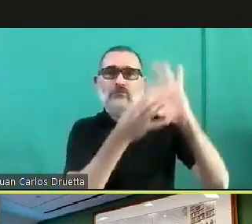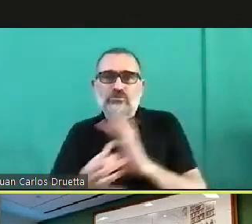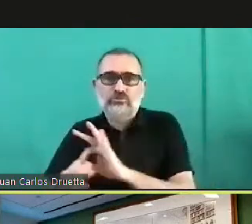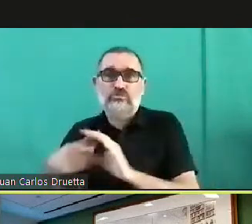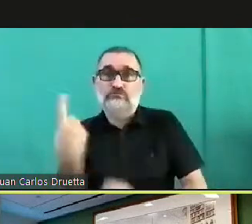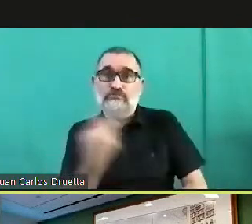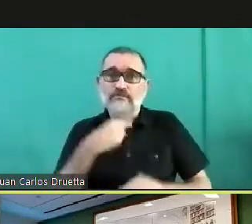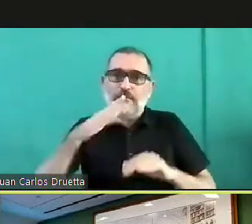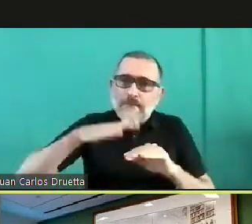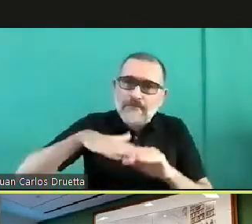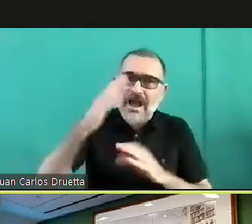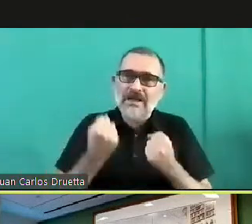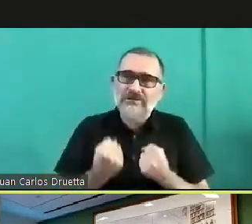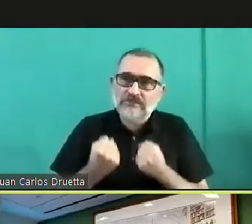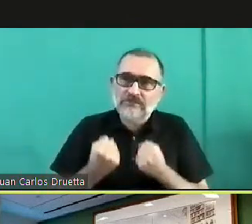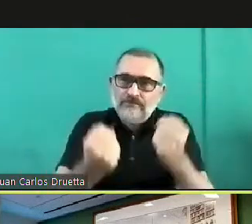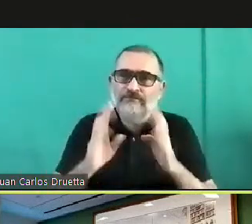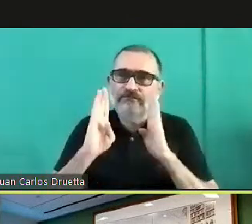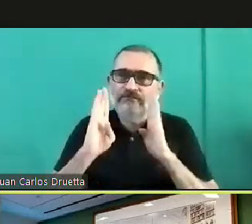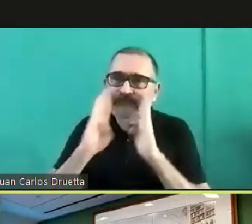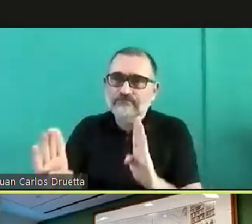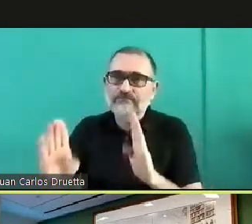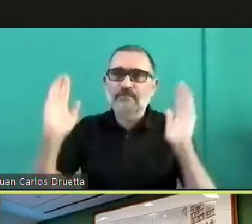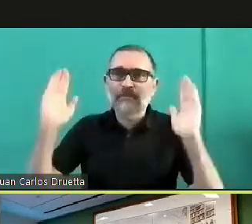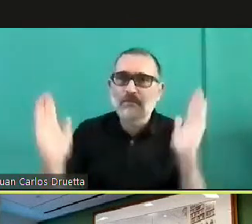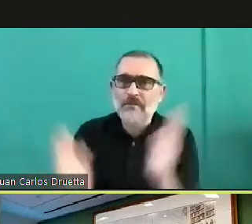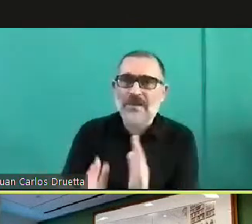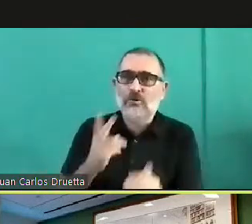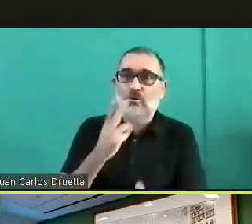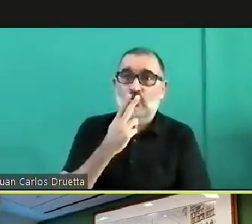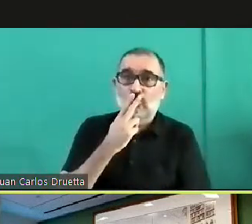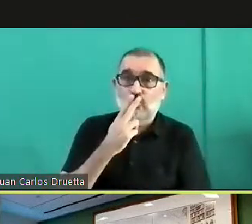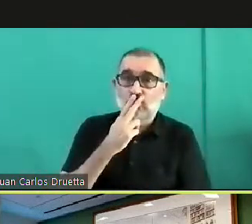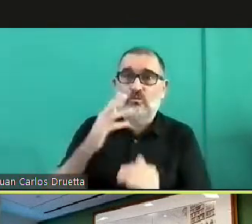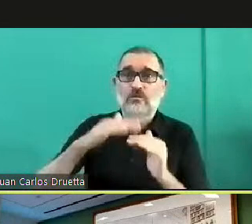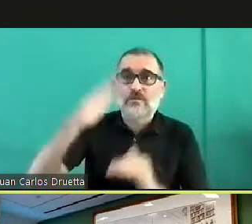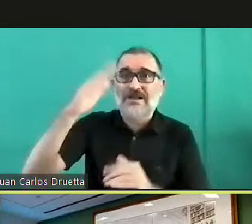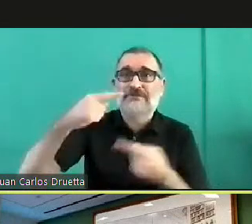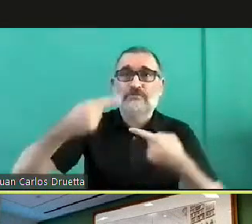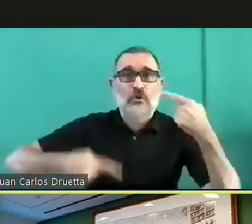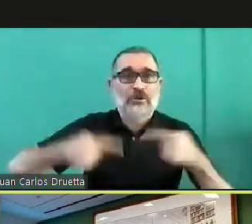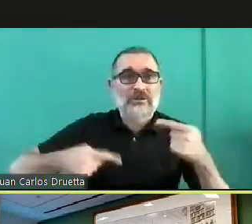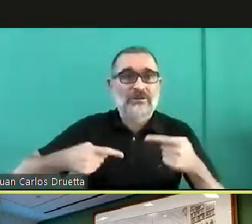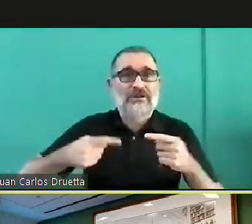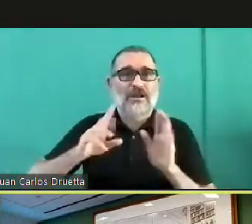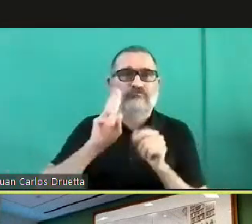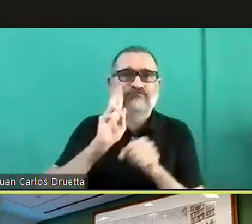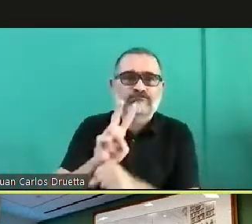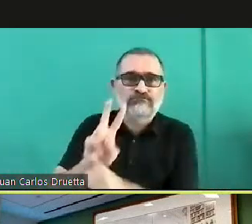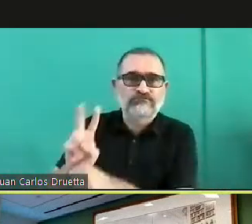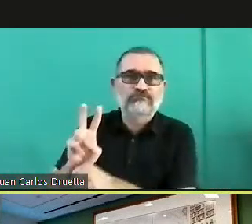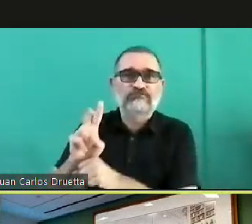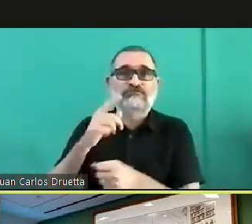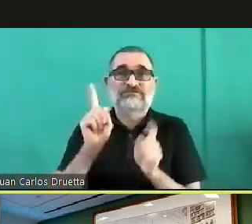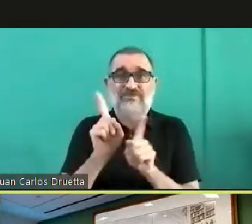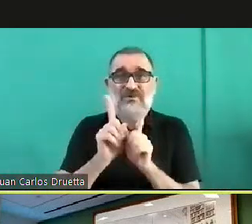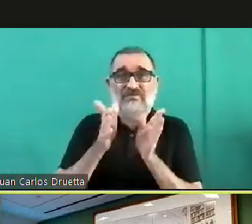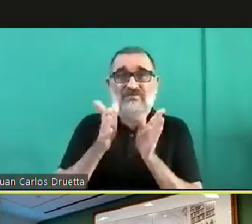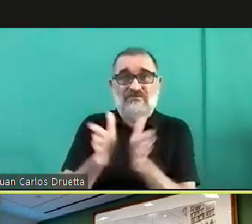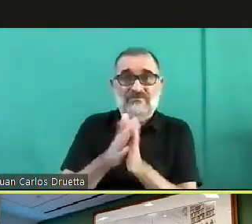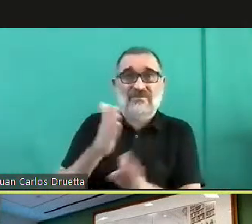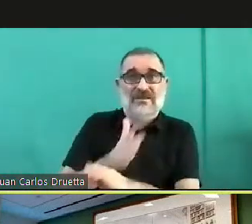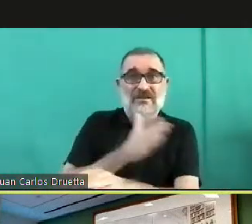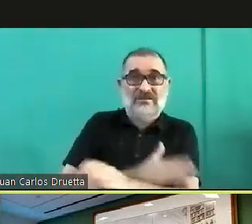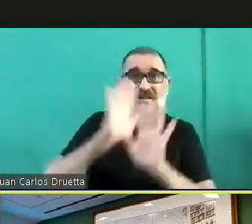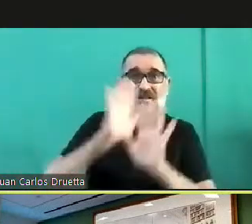reduce NCDs and save lives. And in doing so, reduce the burden NCDs place on health systems. We also